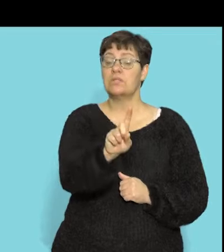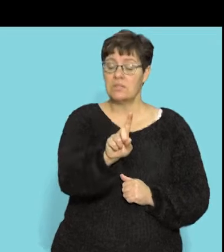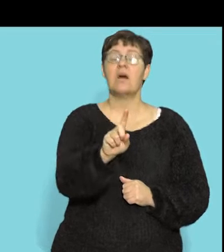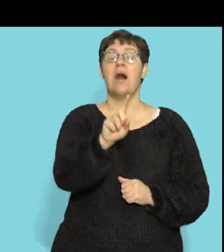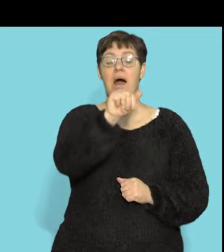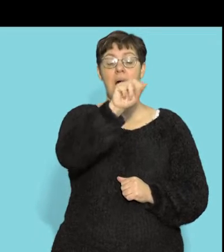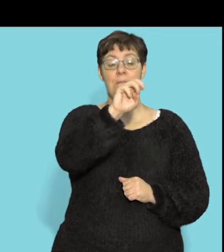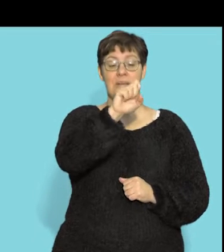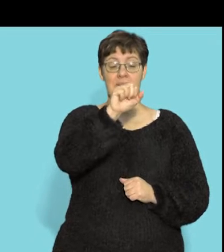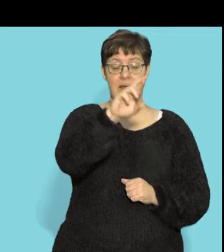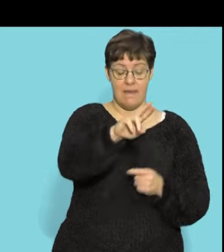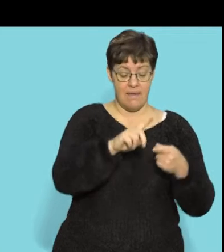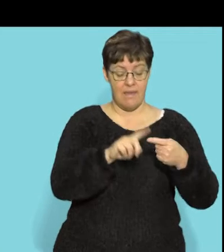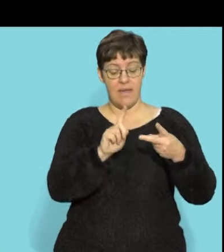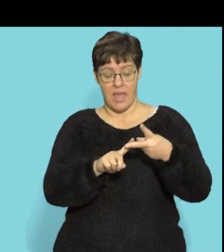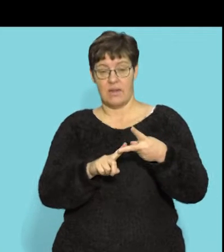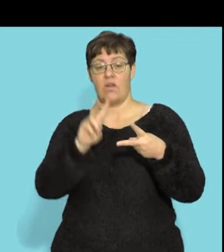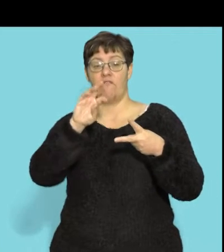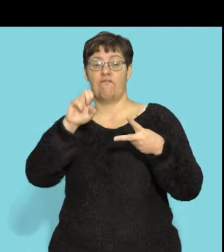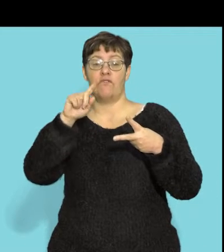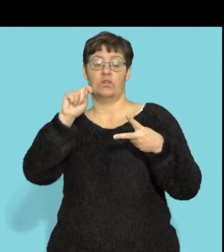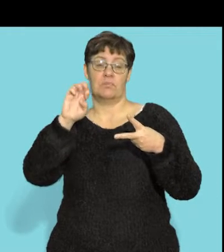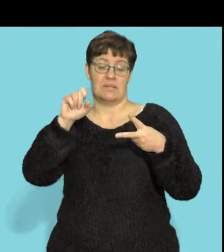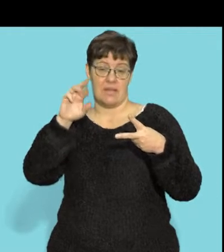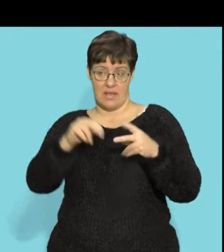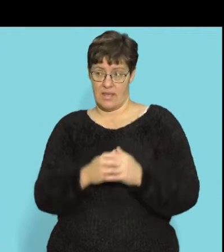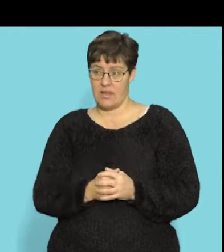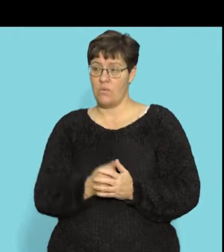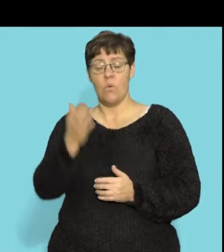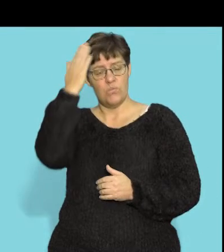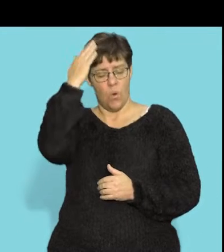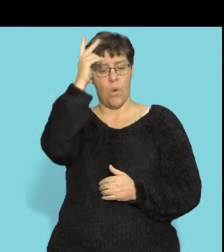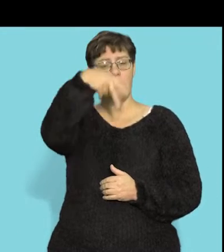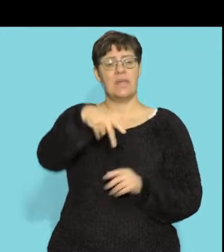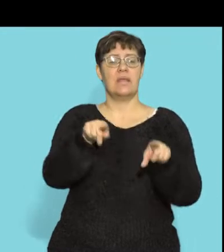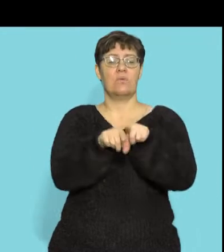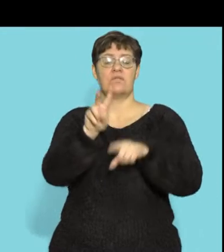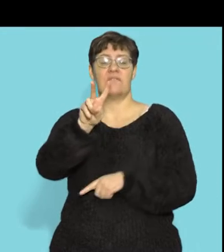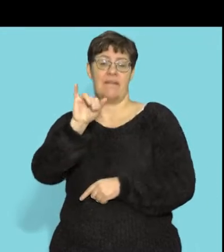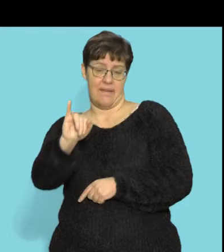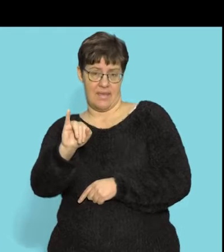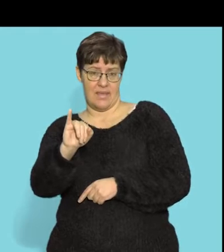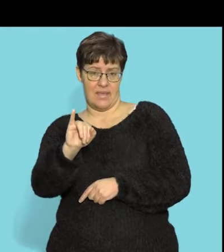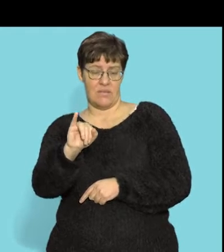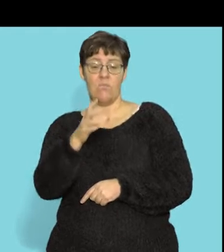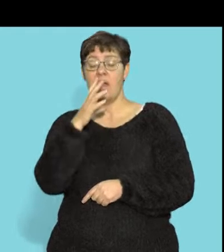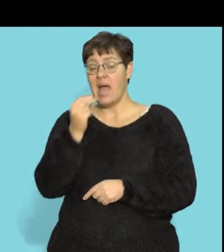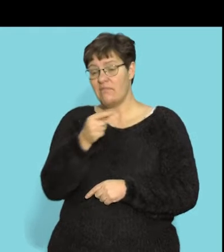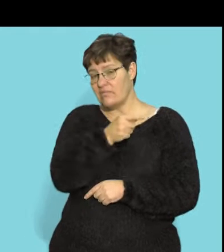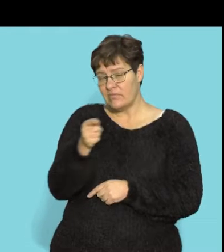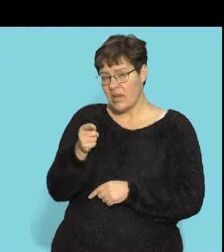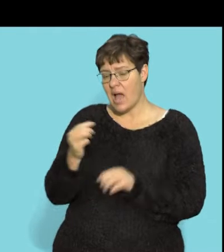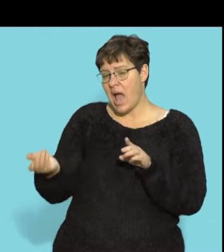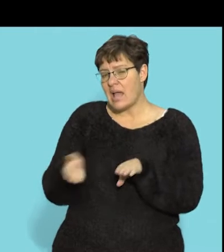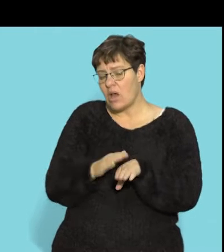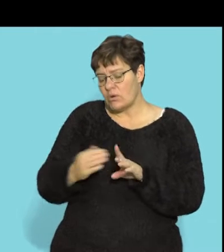and a voltmeter, okay? Because we know that P is equals to VI. So if we have the potential difference across a component and